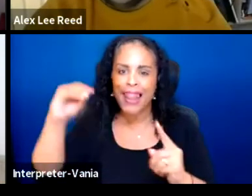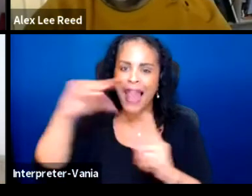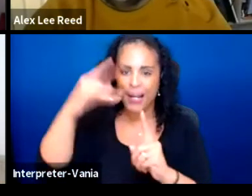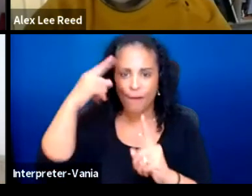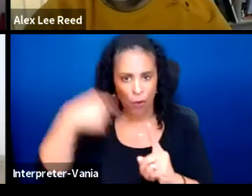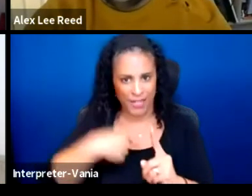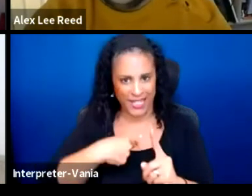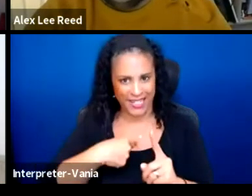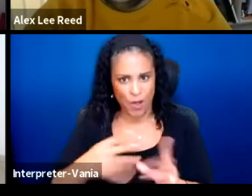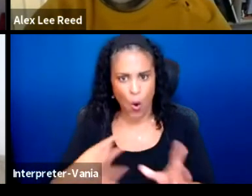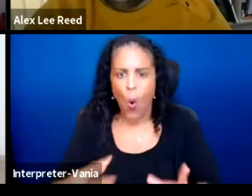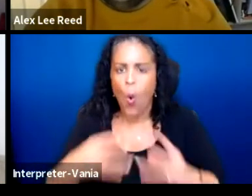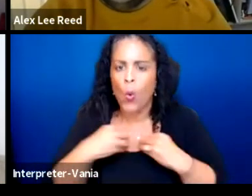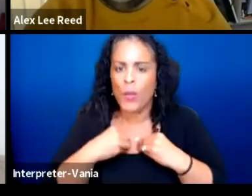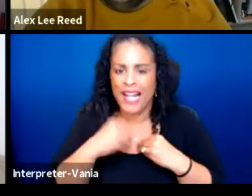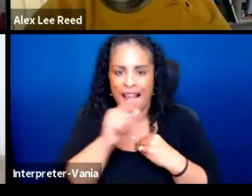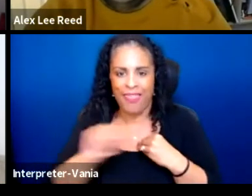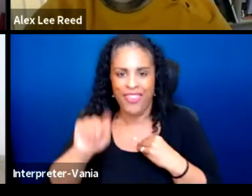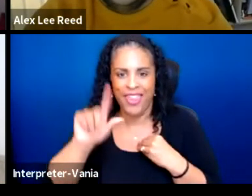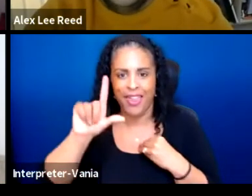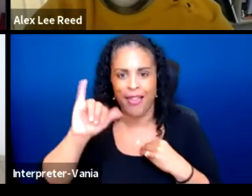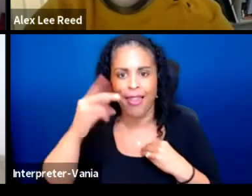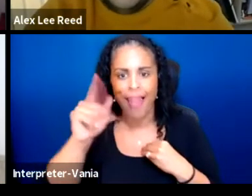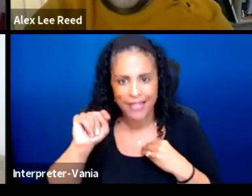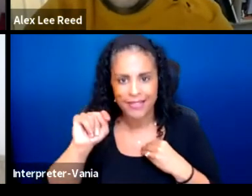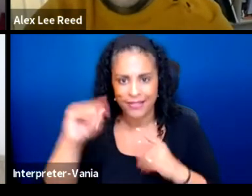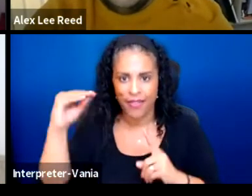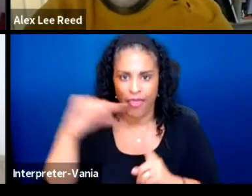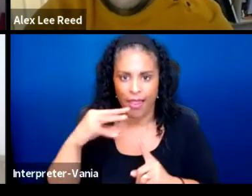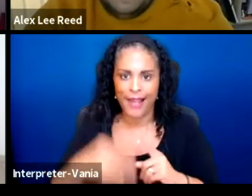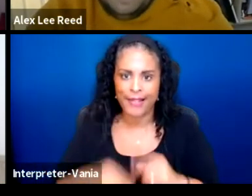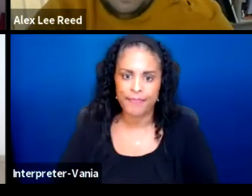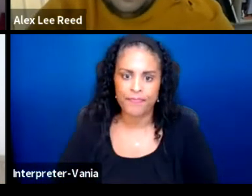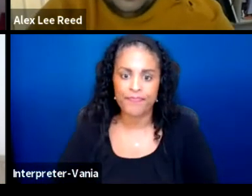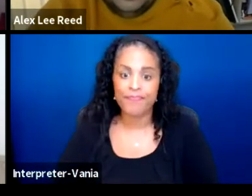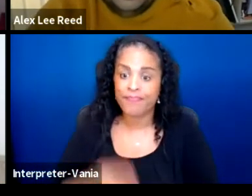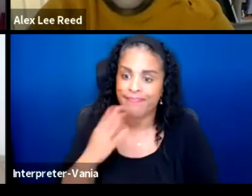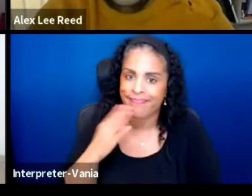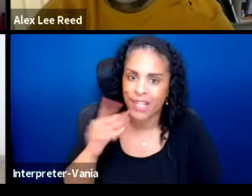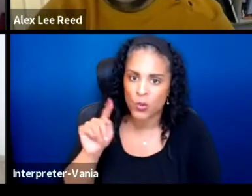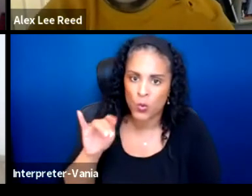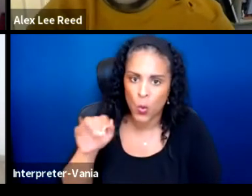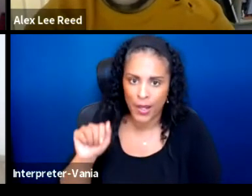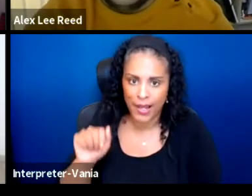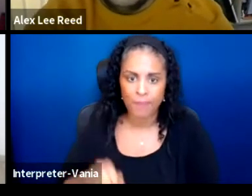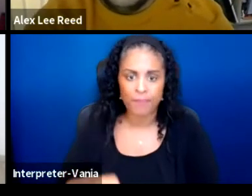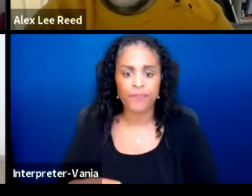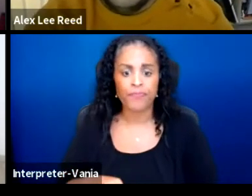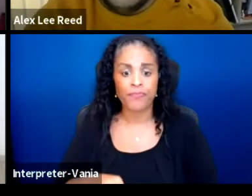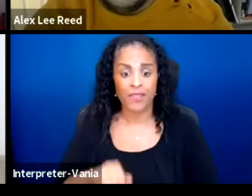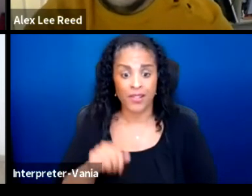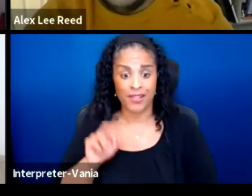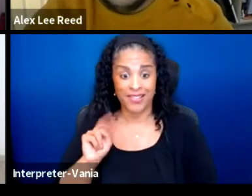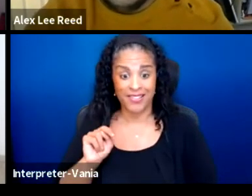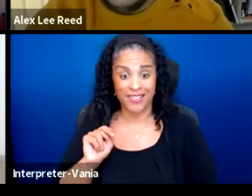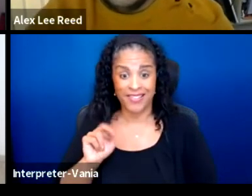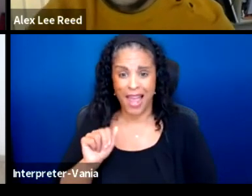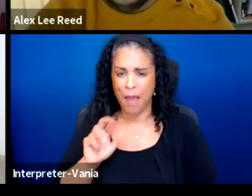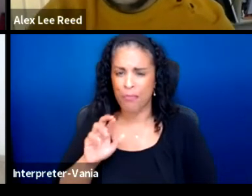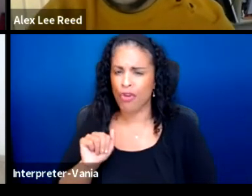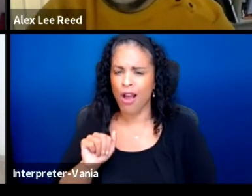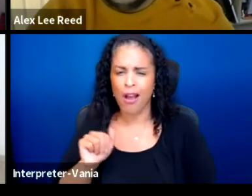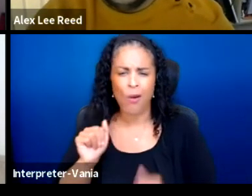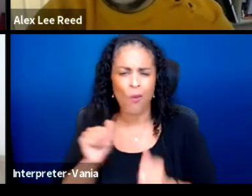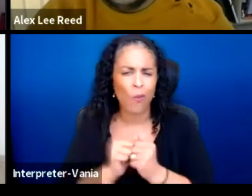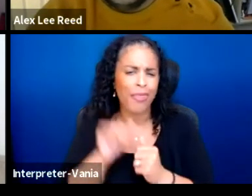light. Thank you, Toya. I'm gonna, with that lovely,